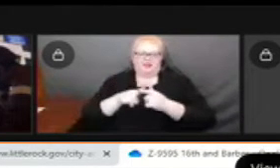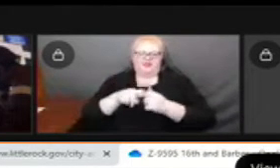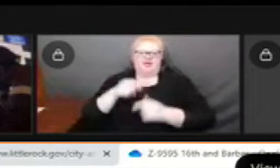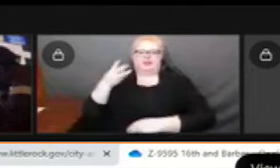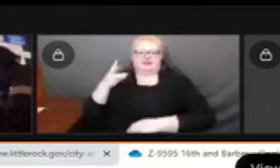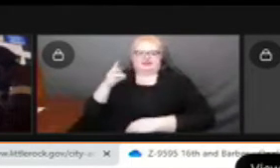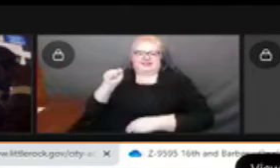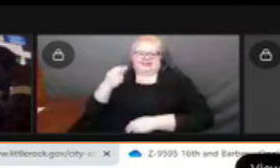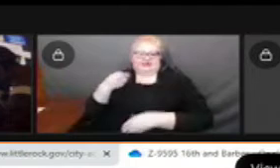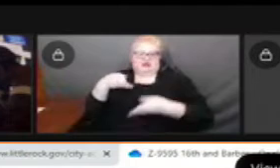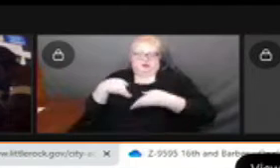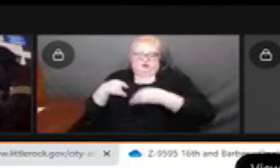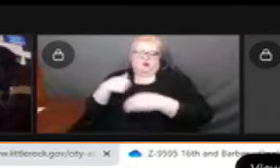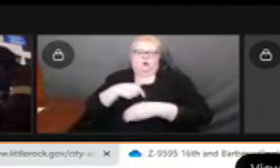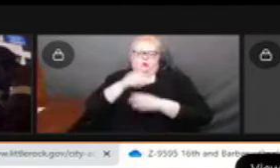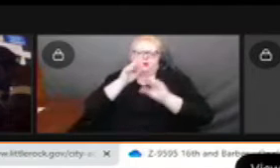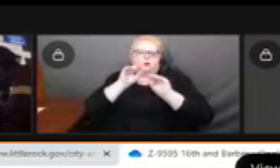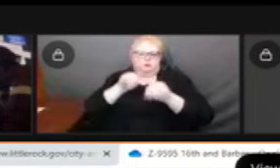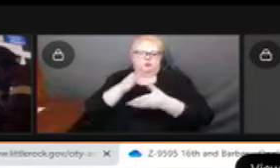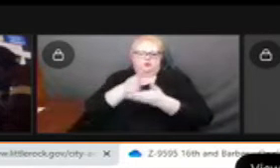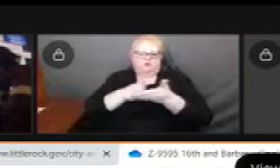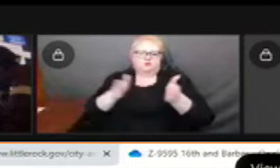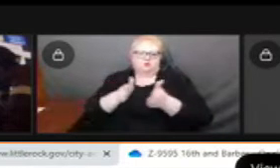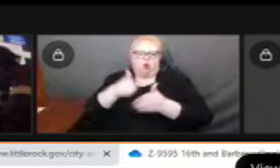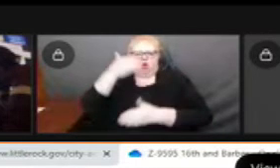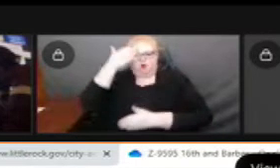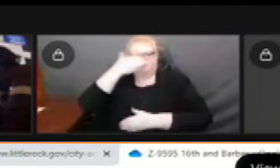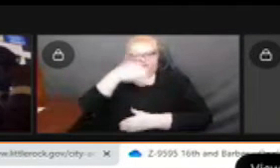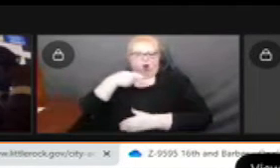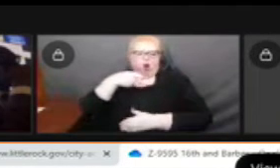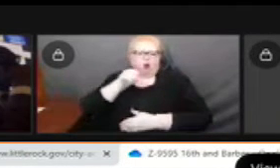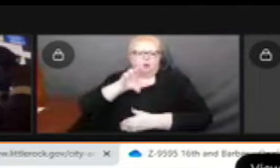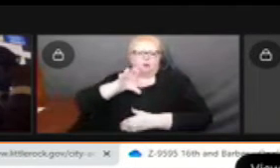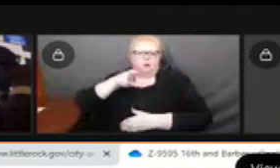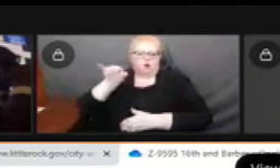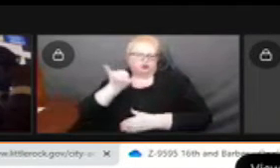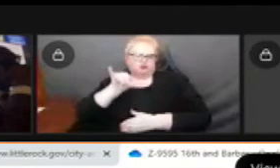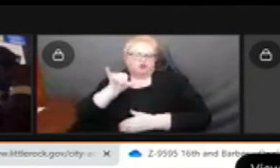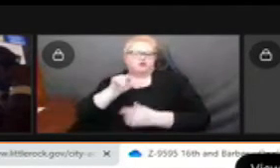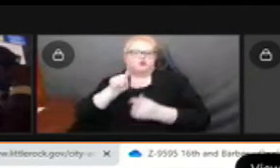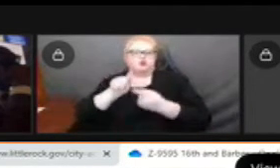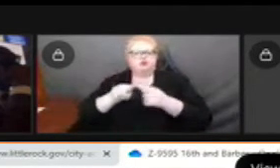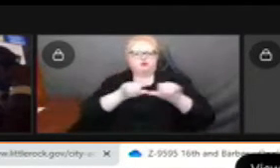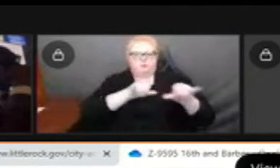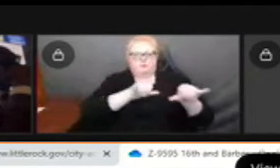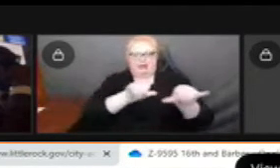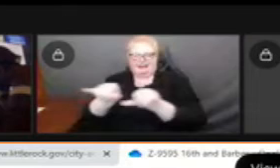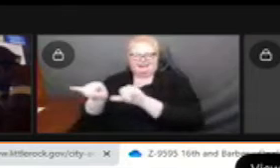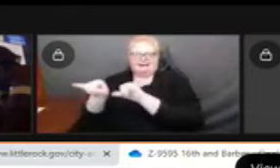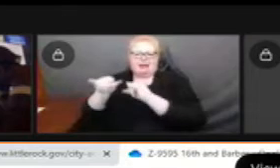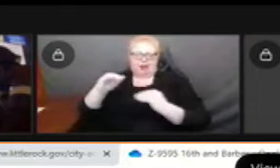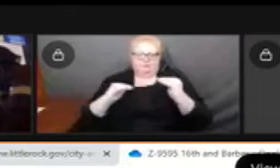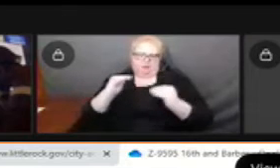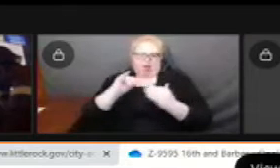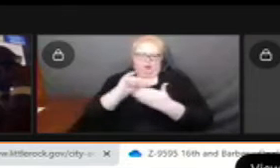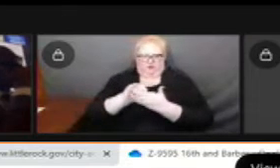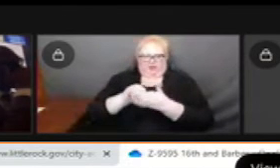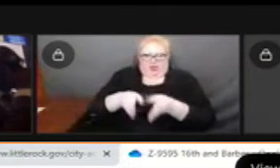Street side, not to disrupt the balance of that particular street.